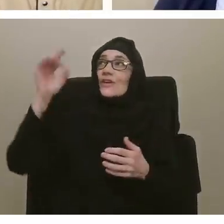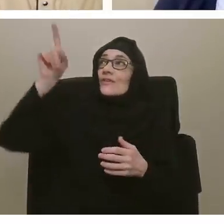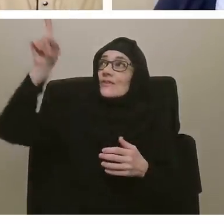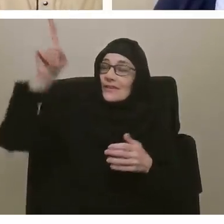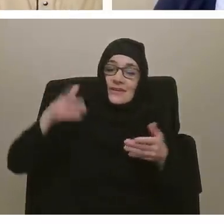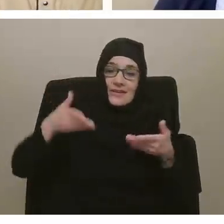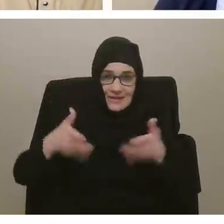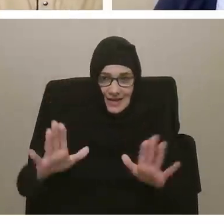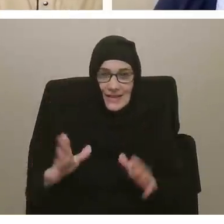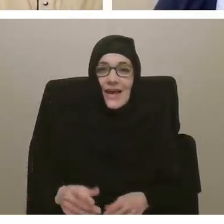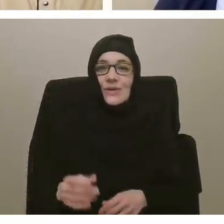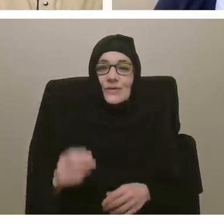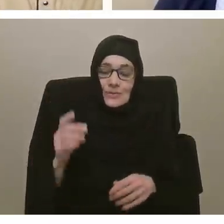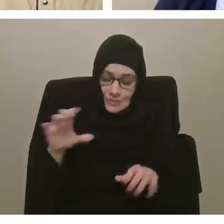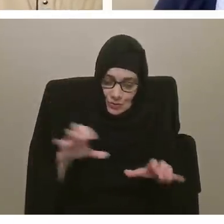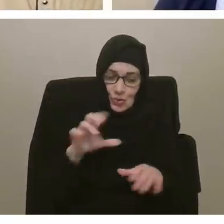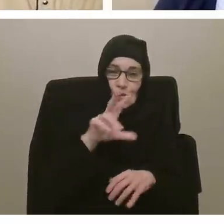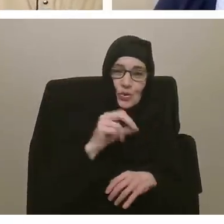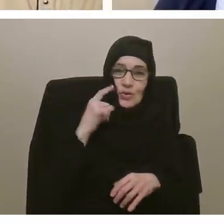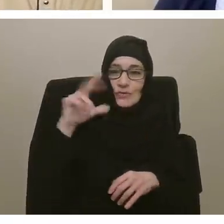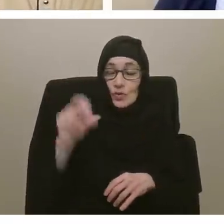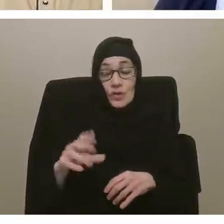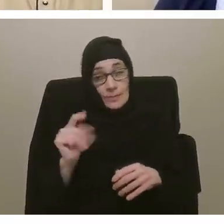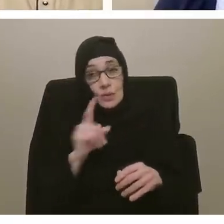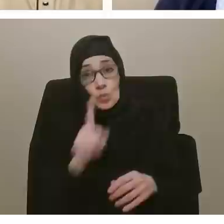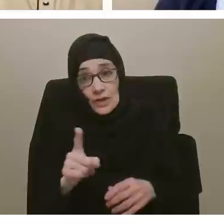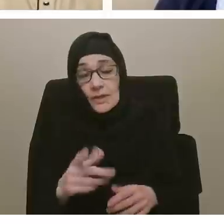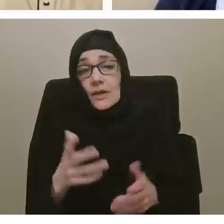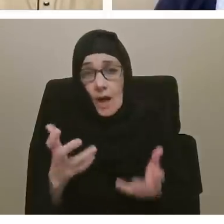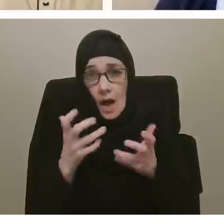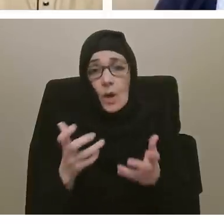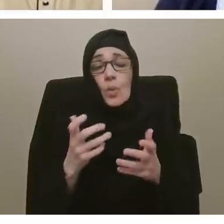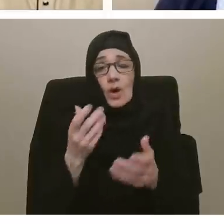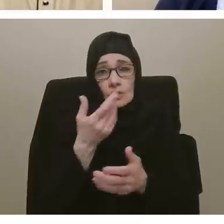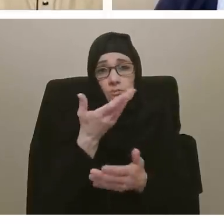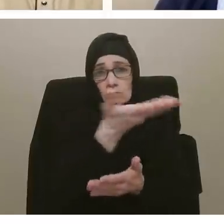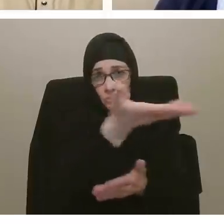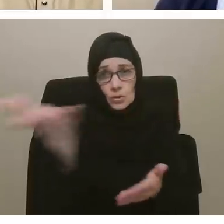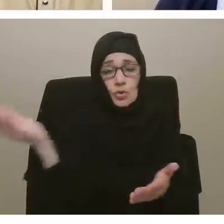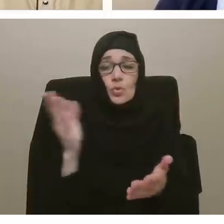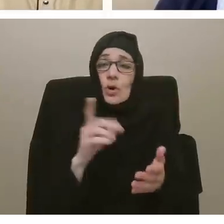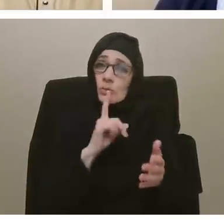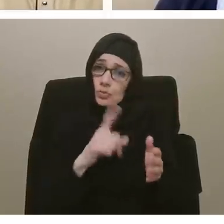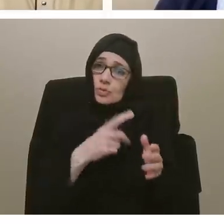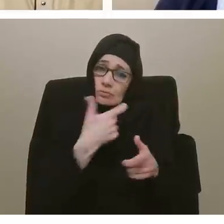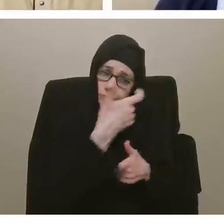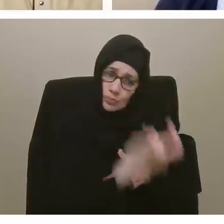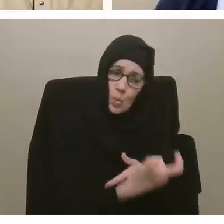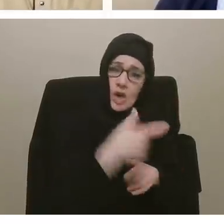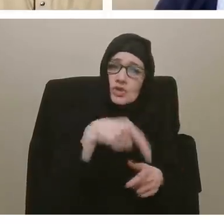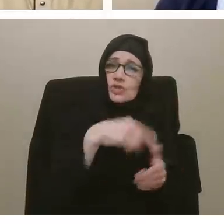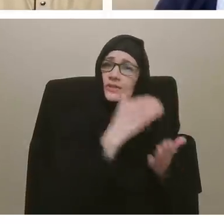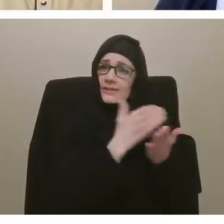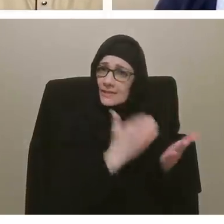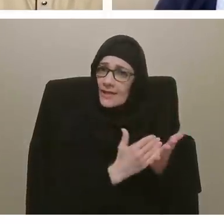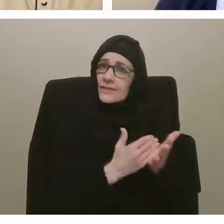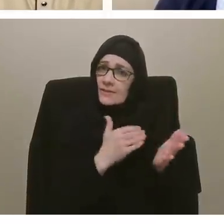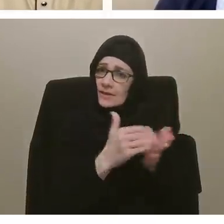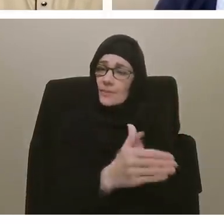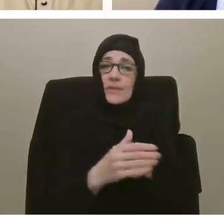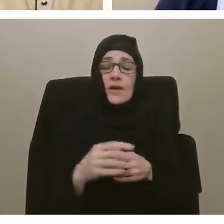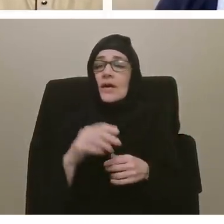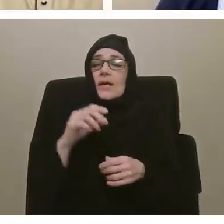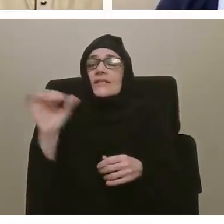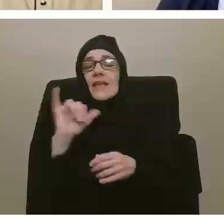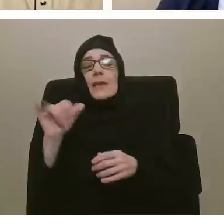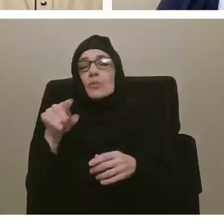But I honestly want to share with everyone, revisit these lessons frequently. Like, so just like you're not going to do Quran only in Ramadan,